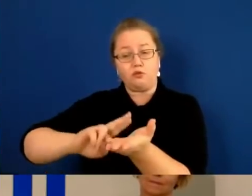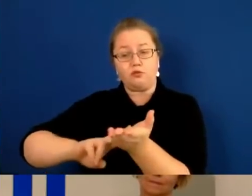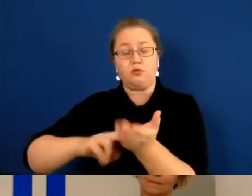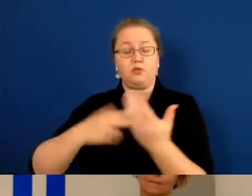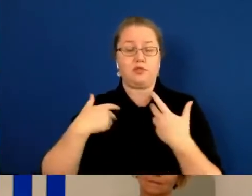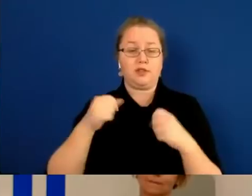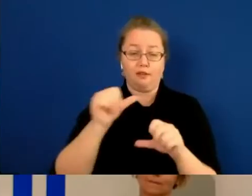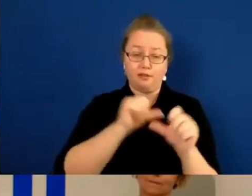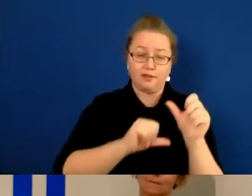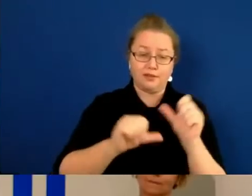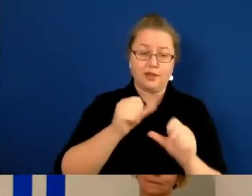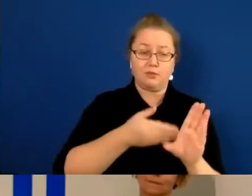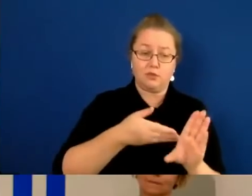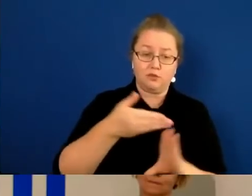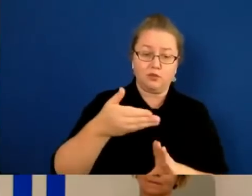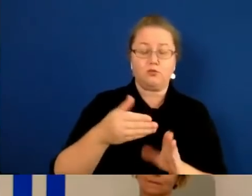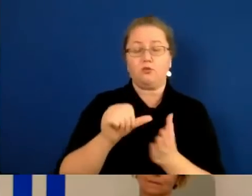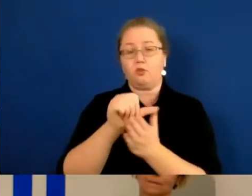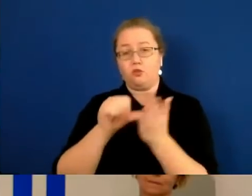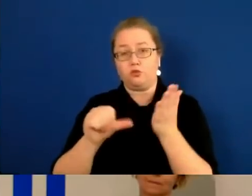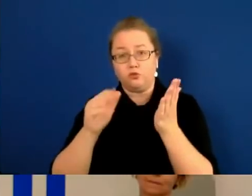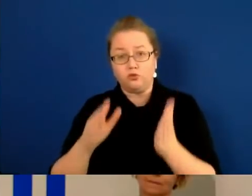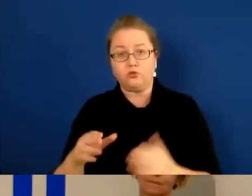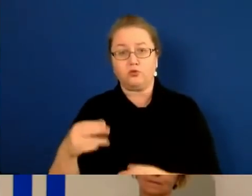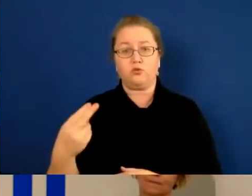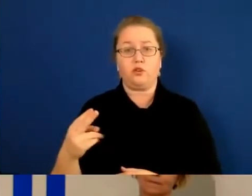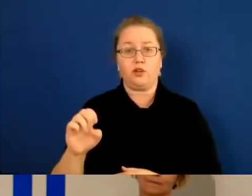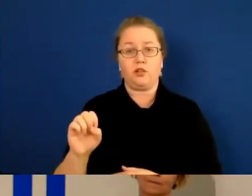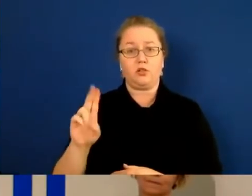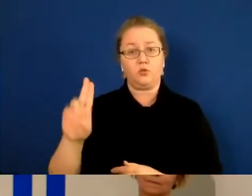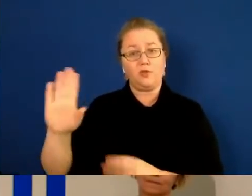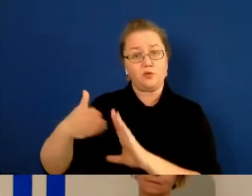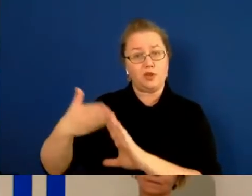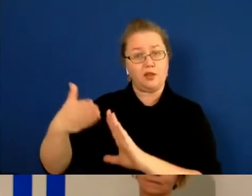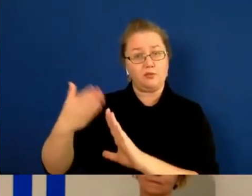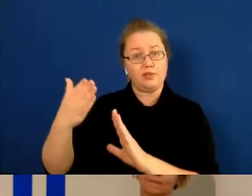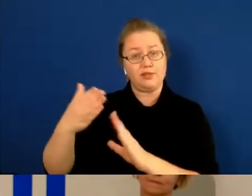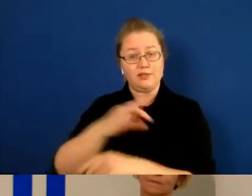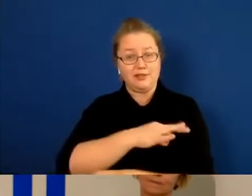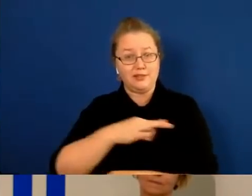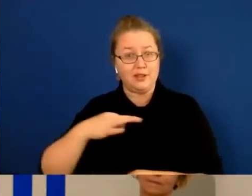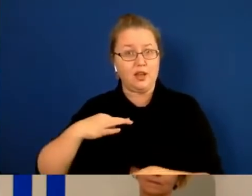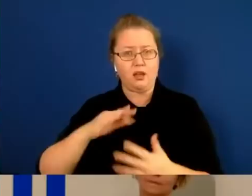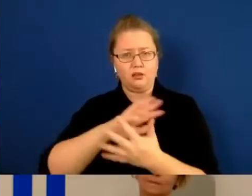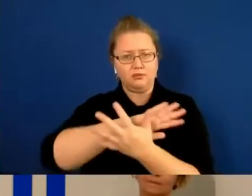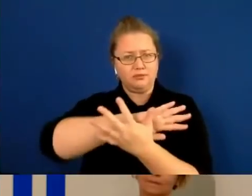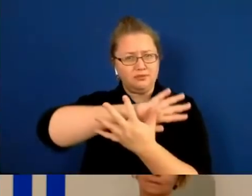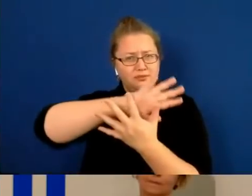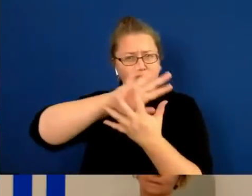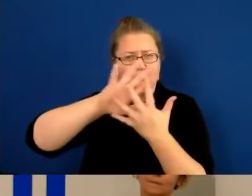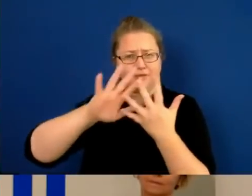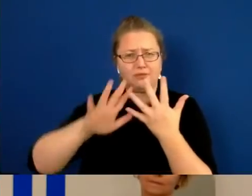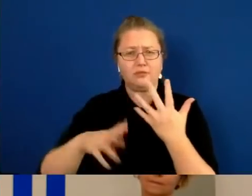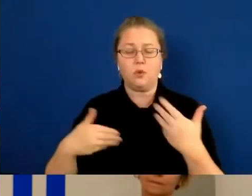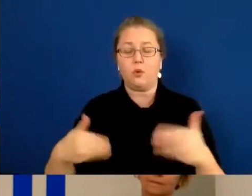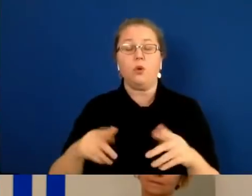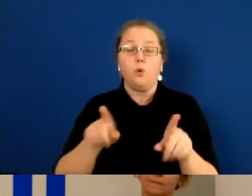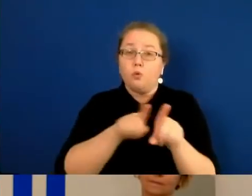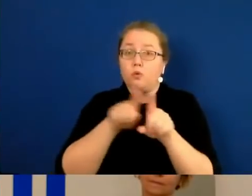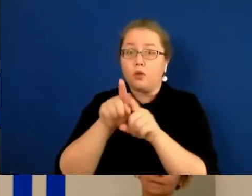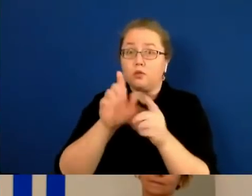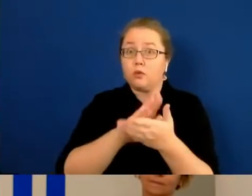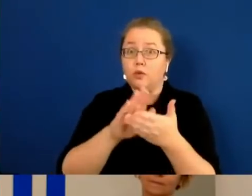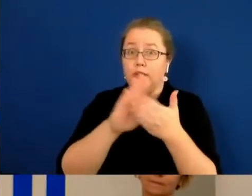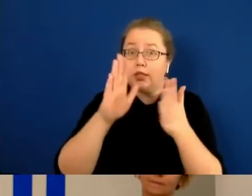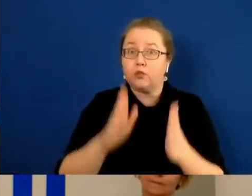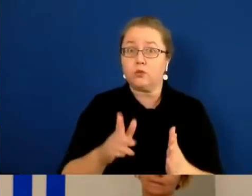have been redeployed to Fraser Health from the PHSA in the last period, and the extraordinary work they're doing is much appreciated.